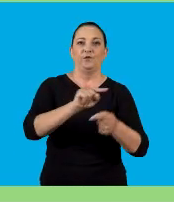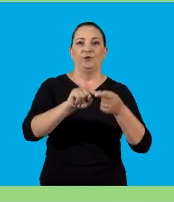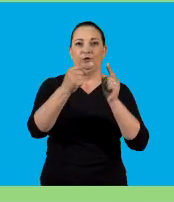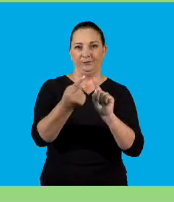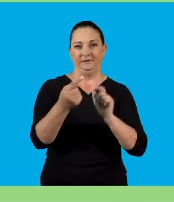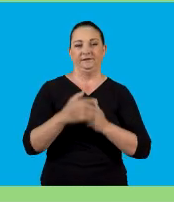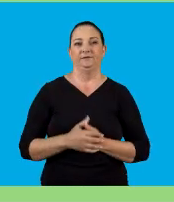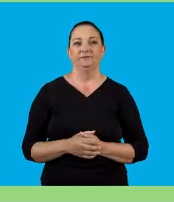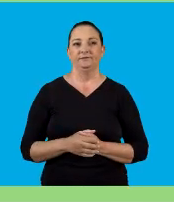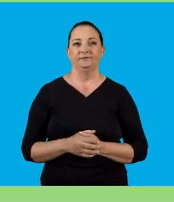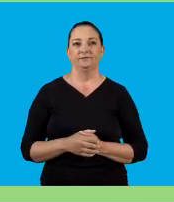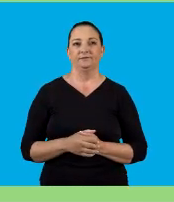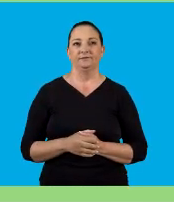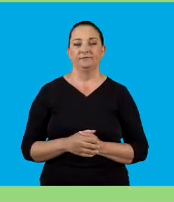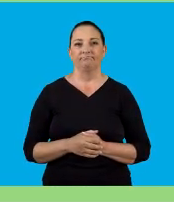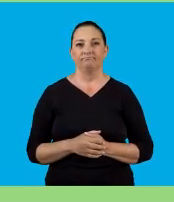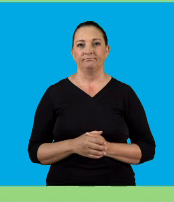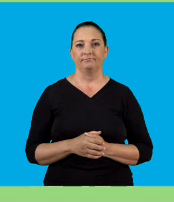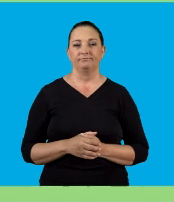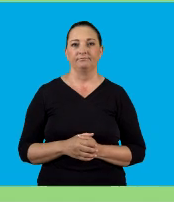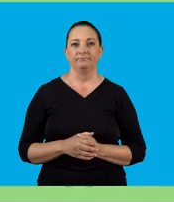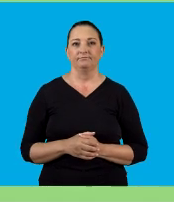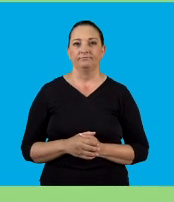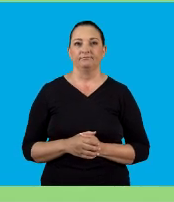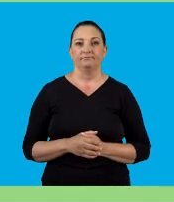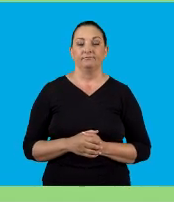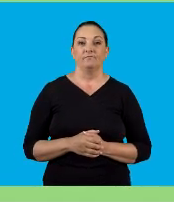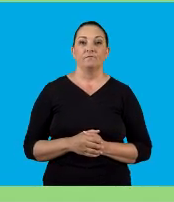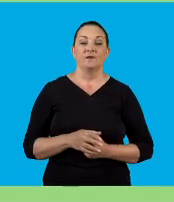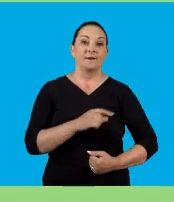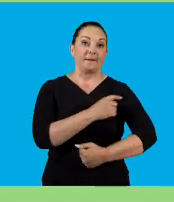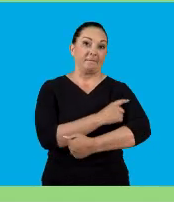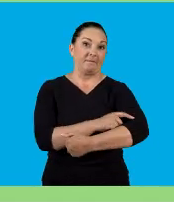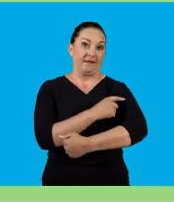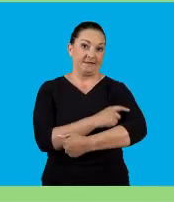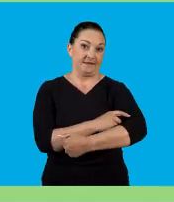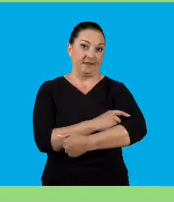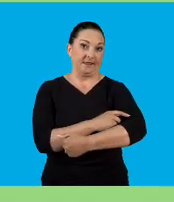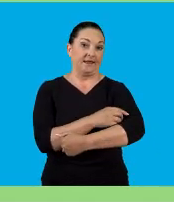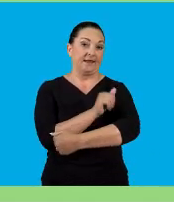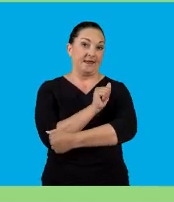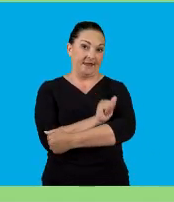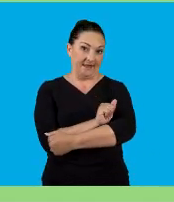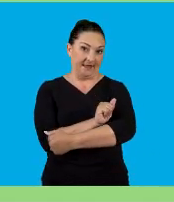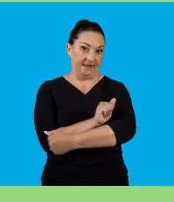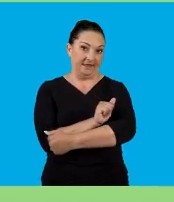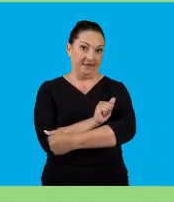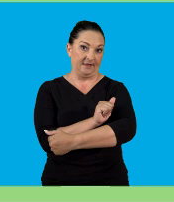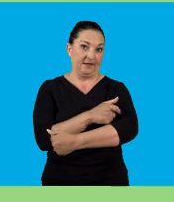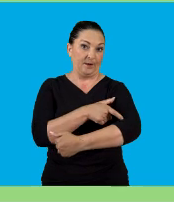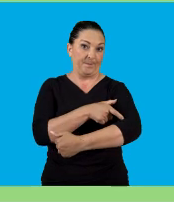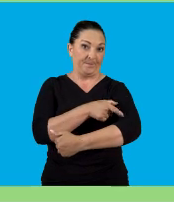other. You can go on to further explaining that. If the muscles at A, being